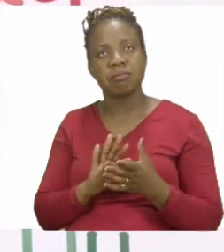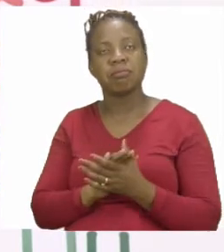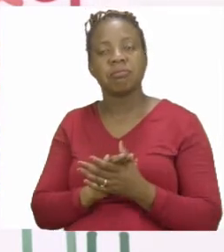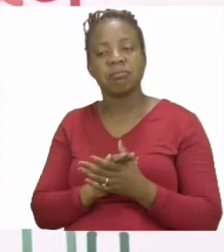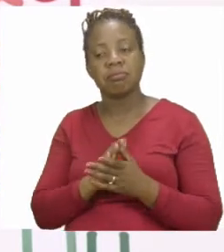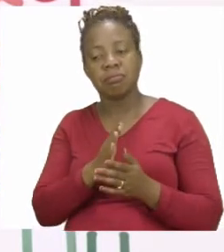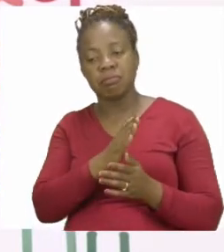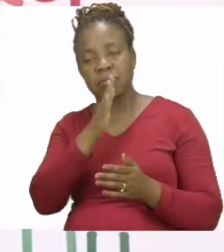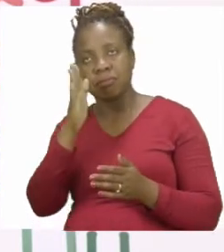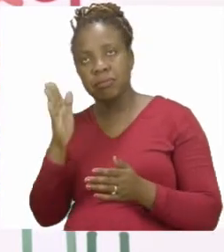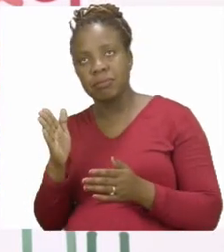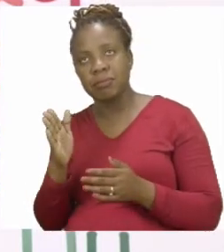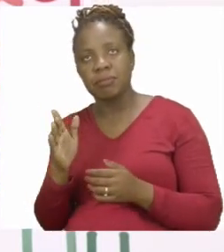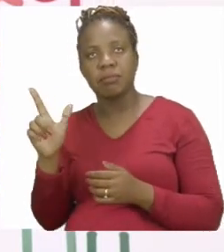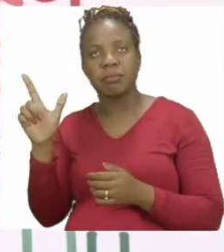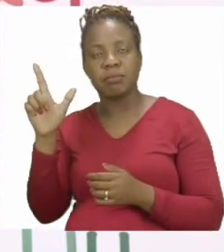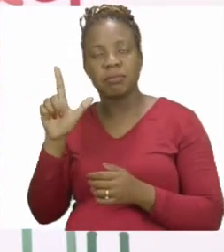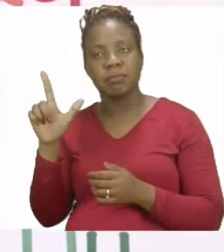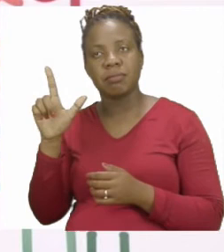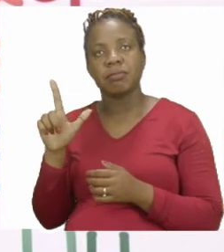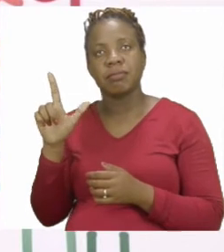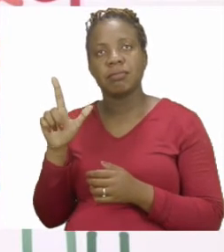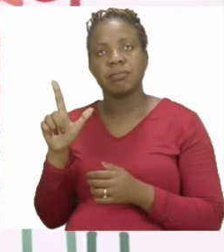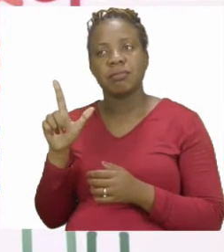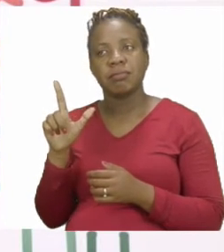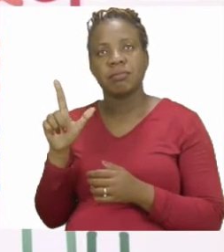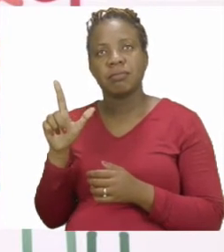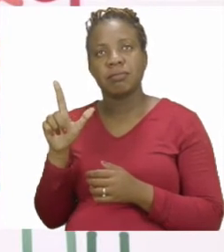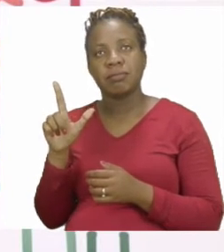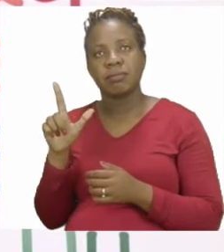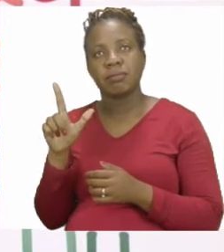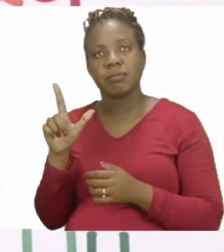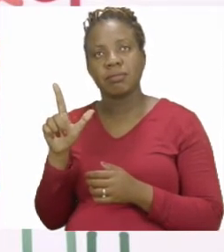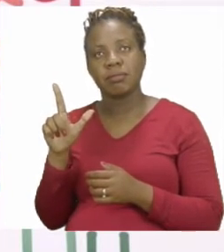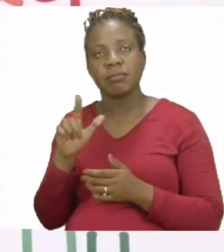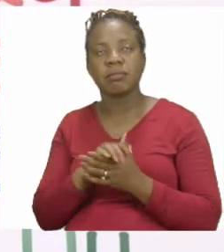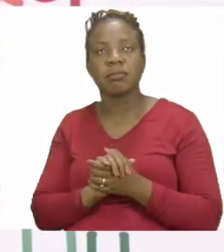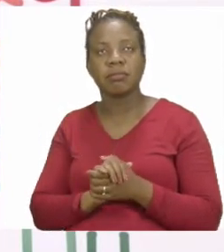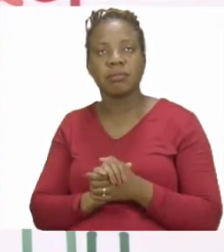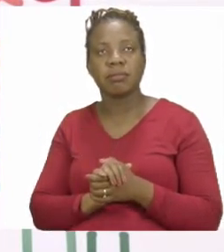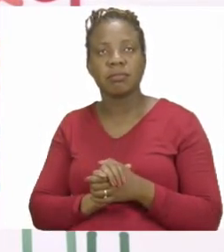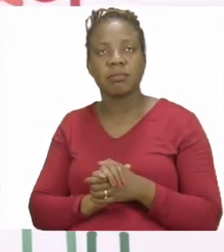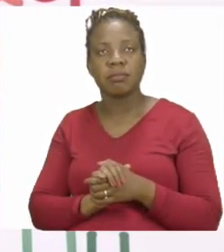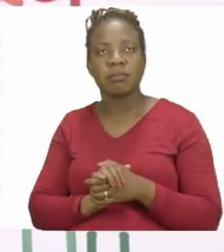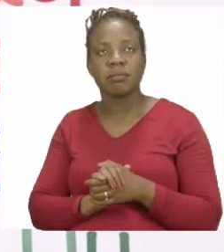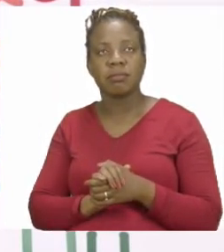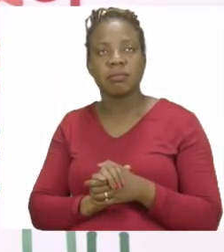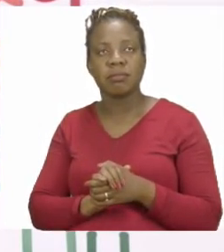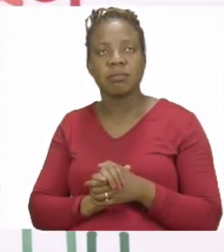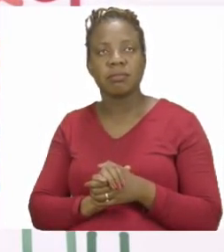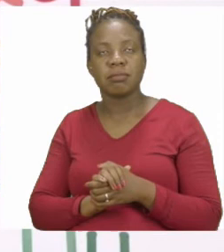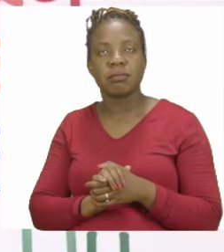on this side, my mug would be on the right-hand side of the